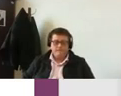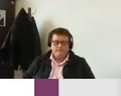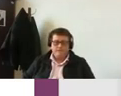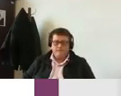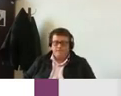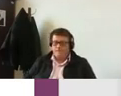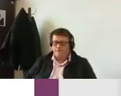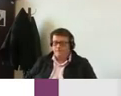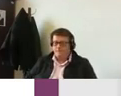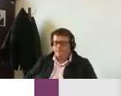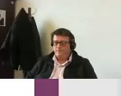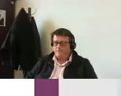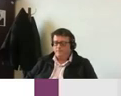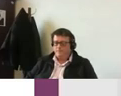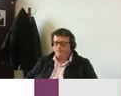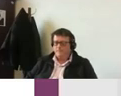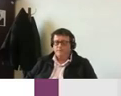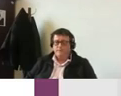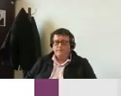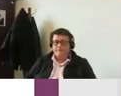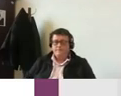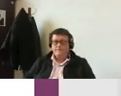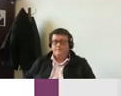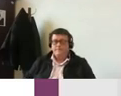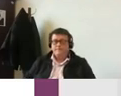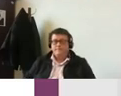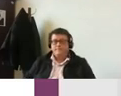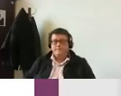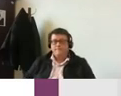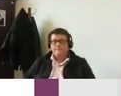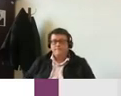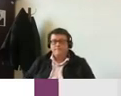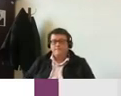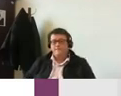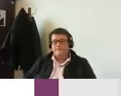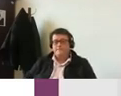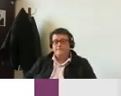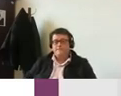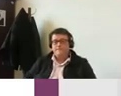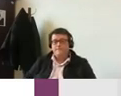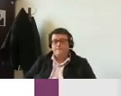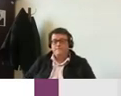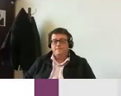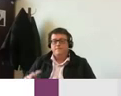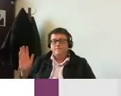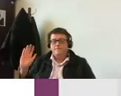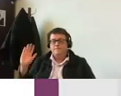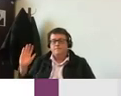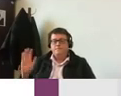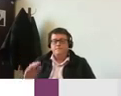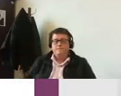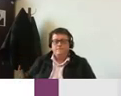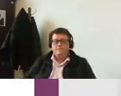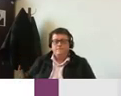neglected. And now I'd like to present today's special guest, Henry Kielley. Henry is a social worker from